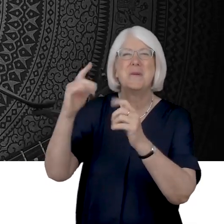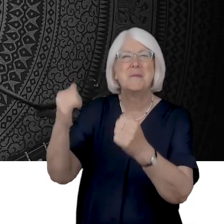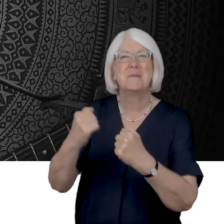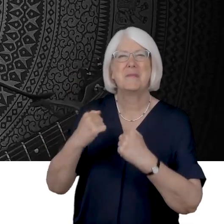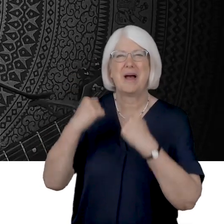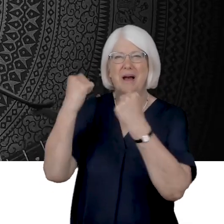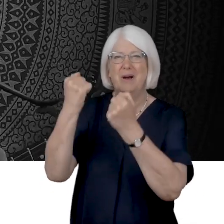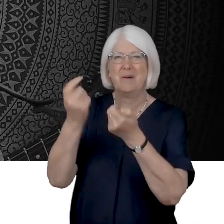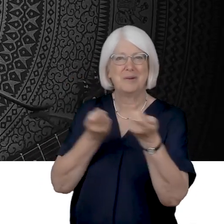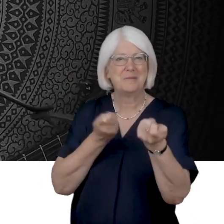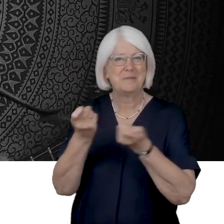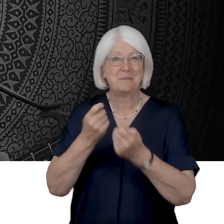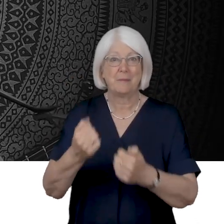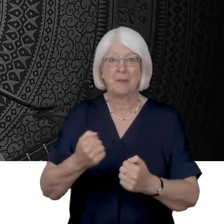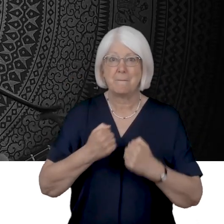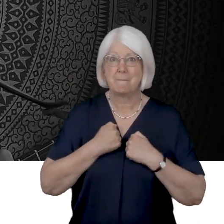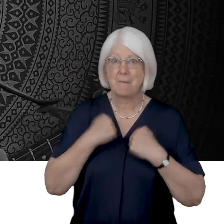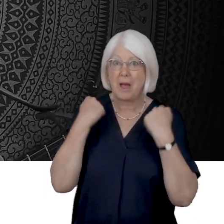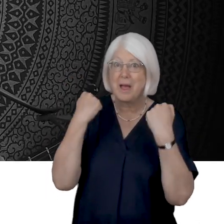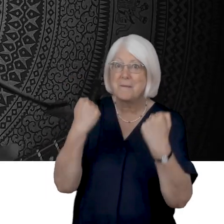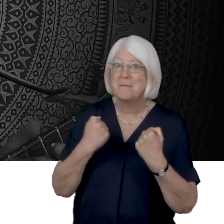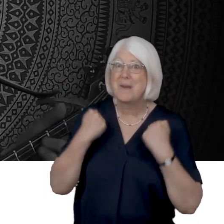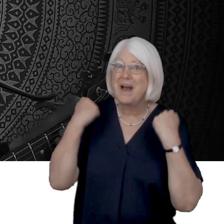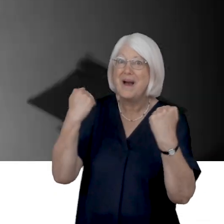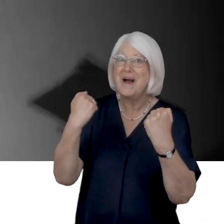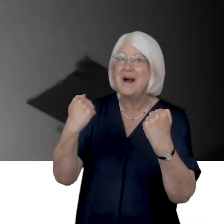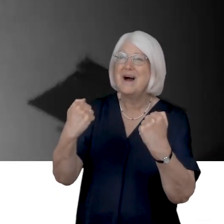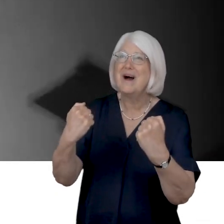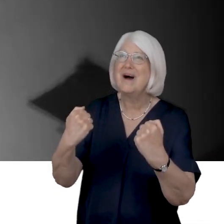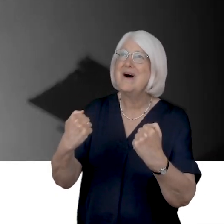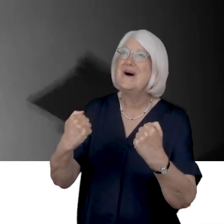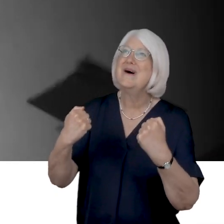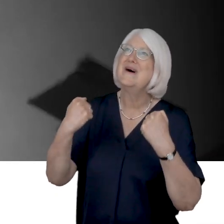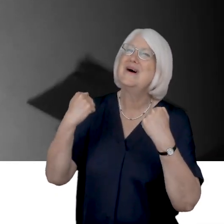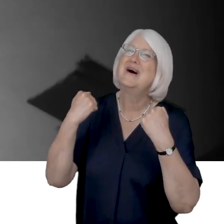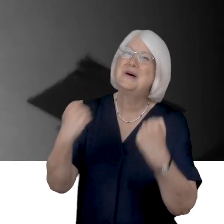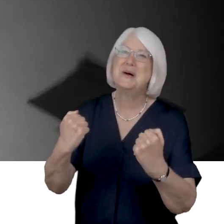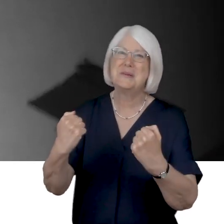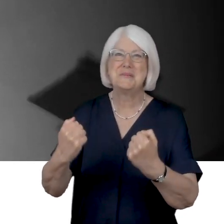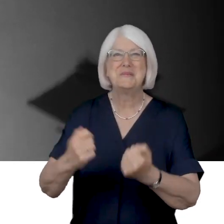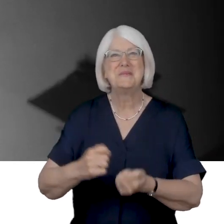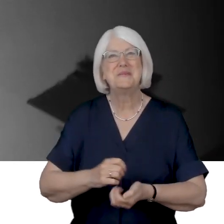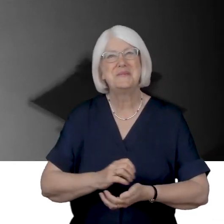heavenward, O power of thy